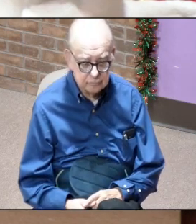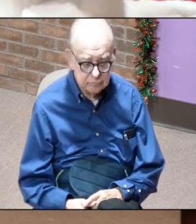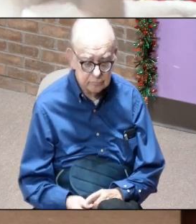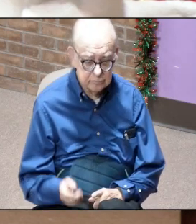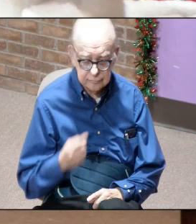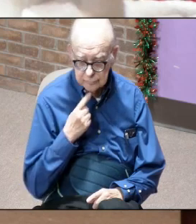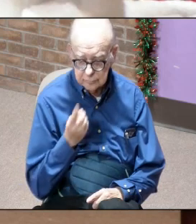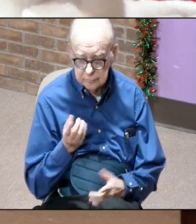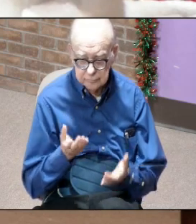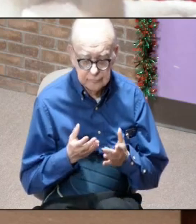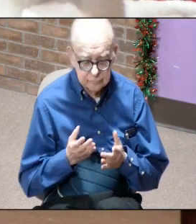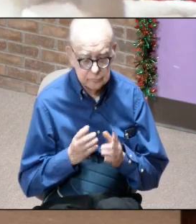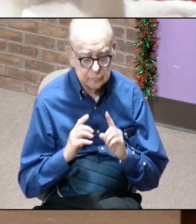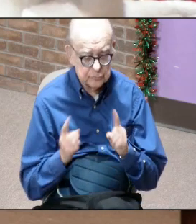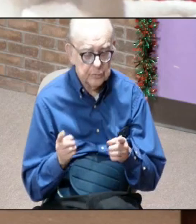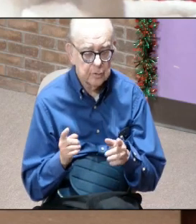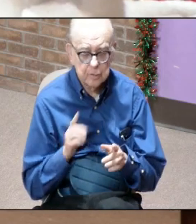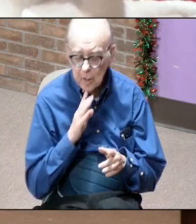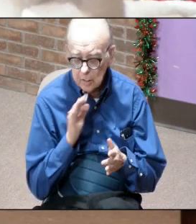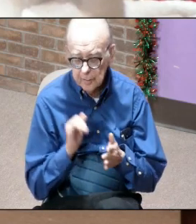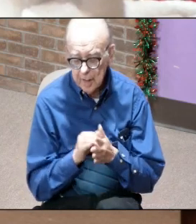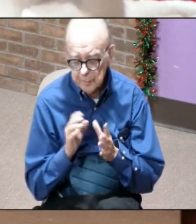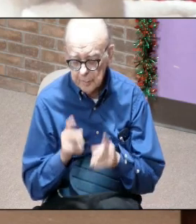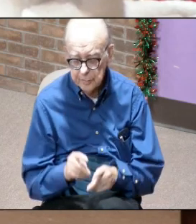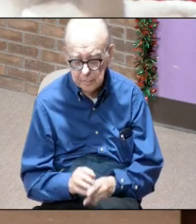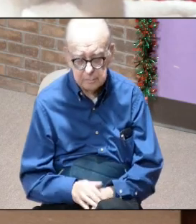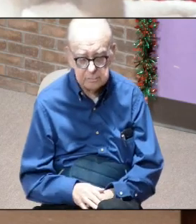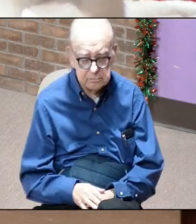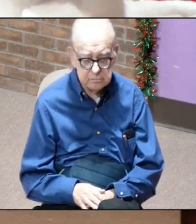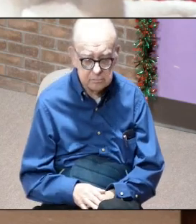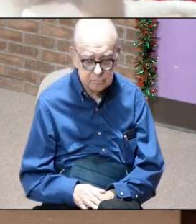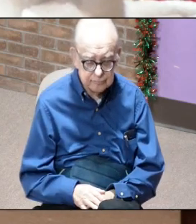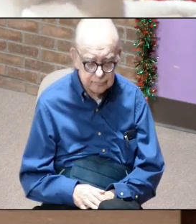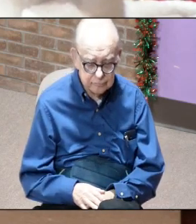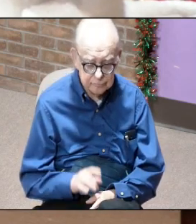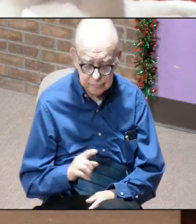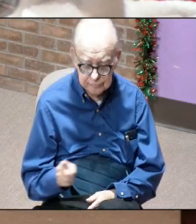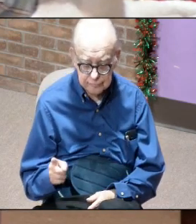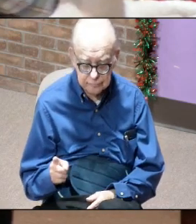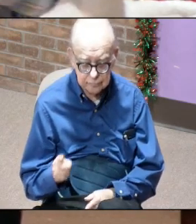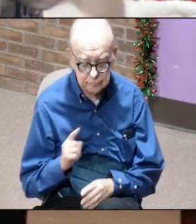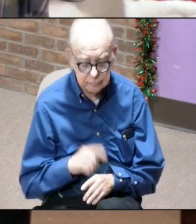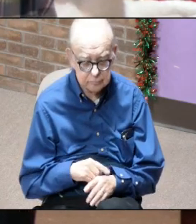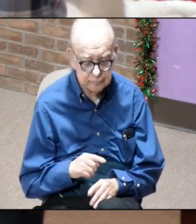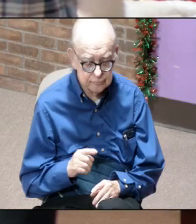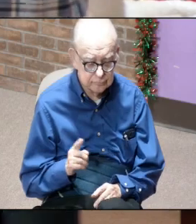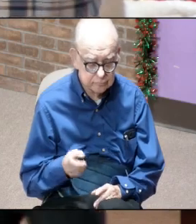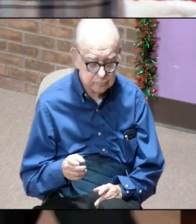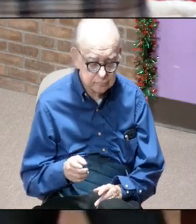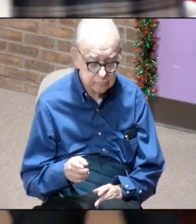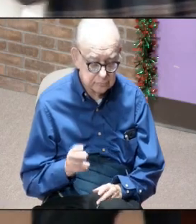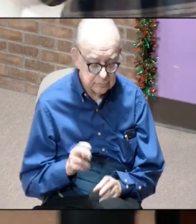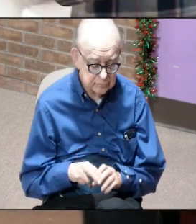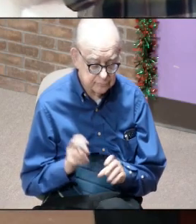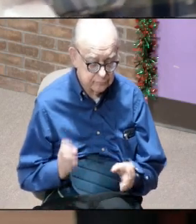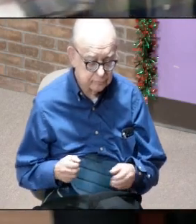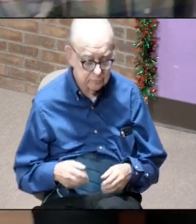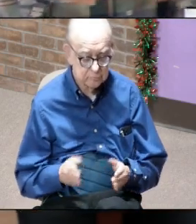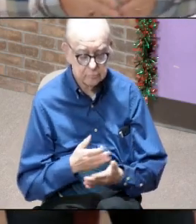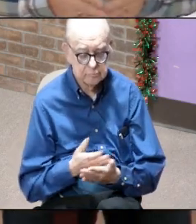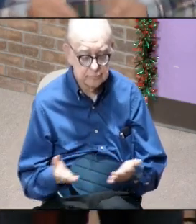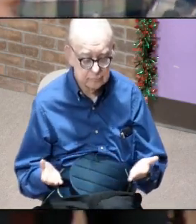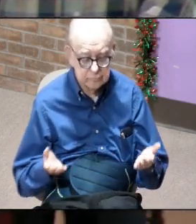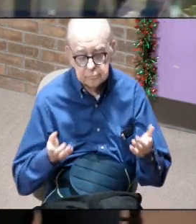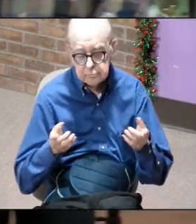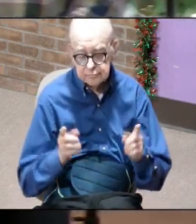I told you I wanted you to go talk to that person. And there are times that God will draw back and allow certain things